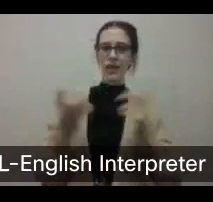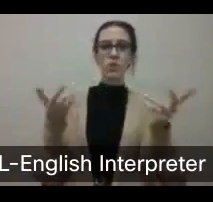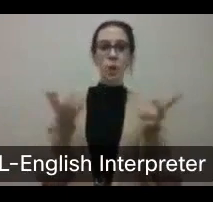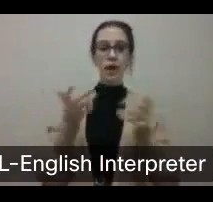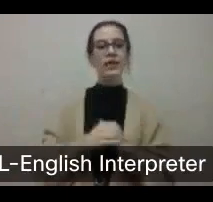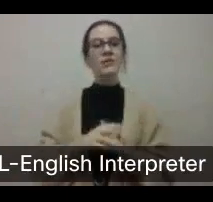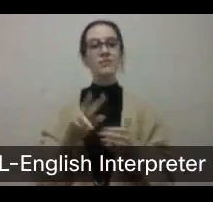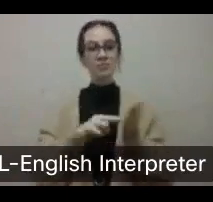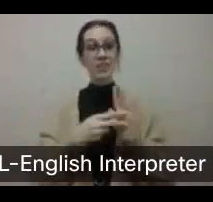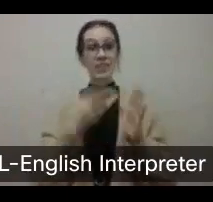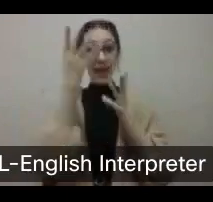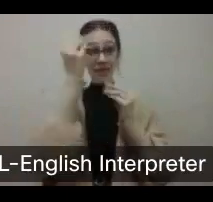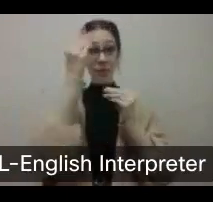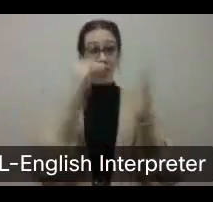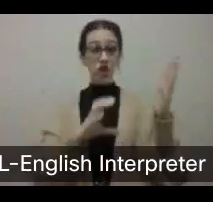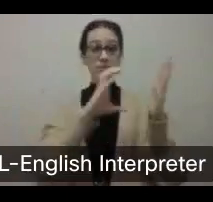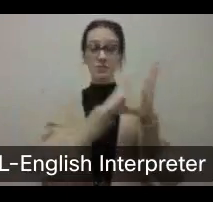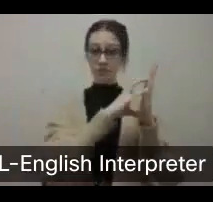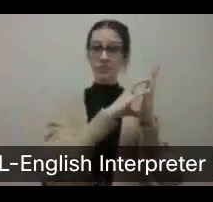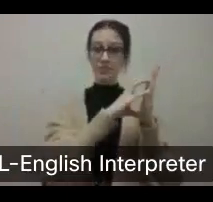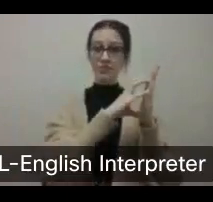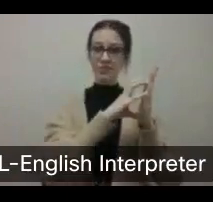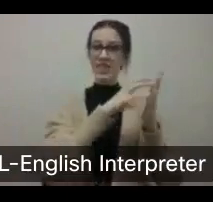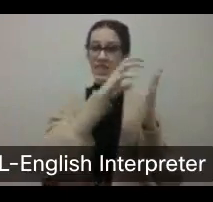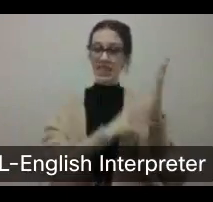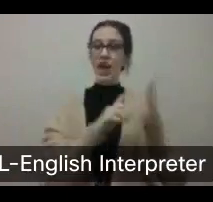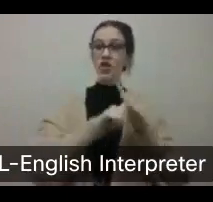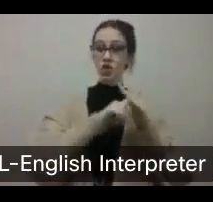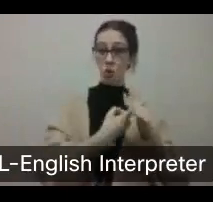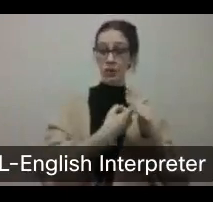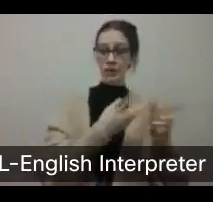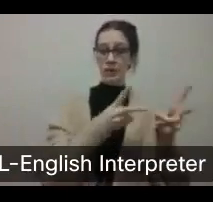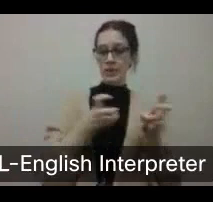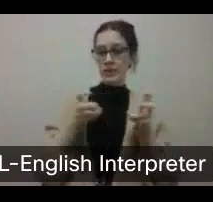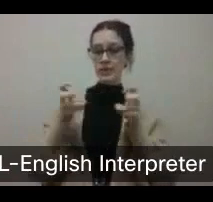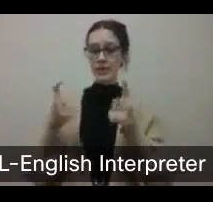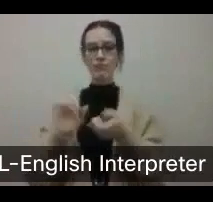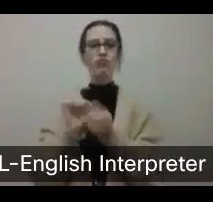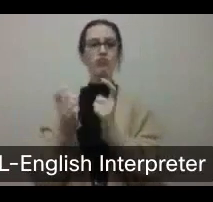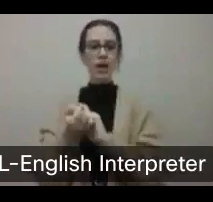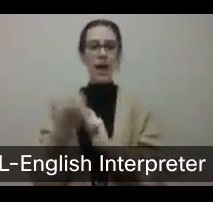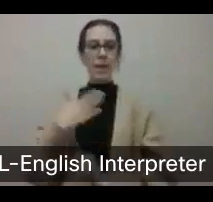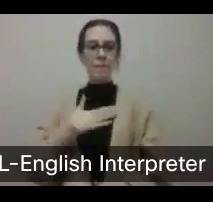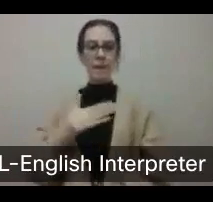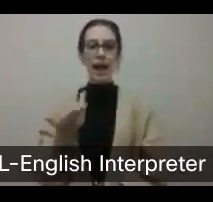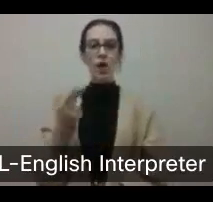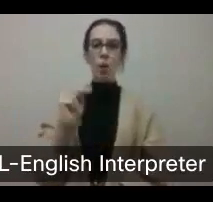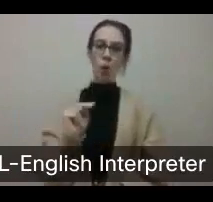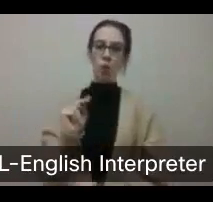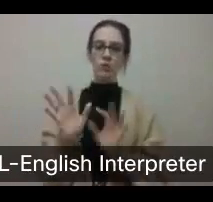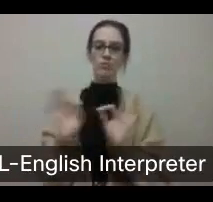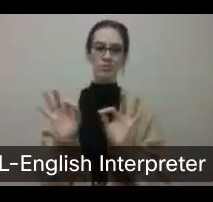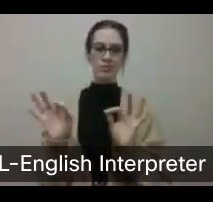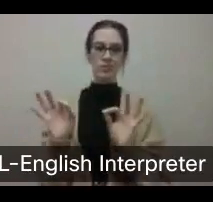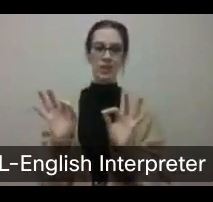is rewriting information from a source in our own words. When we paraphrase then, our writing should